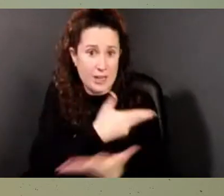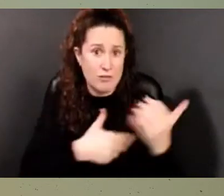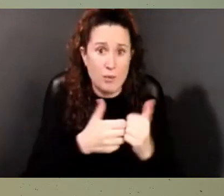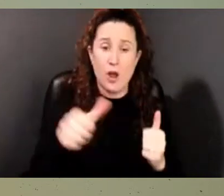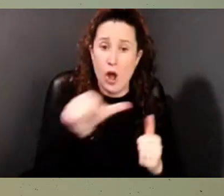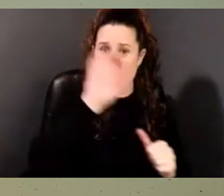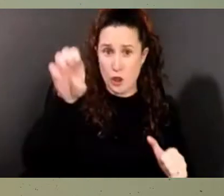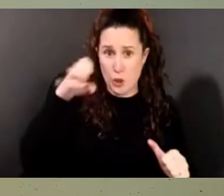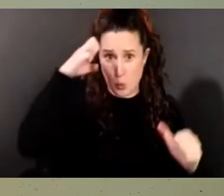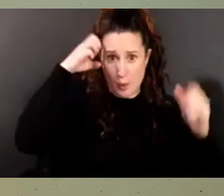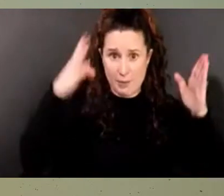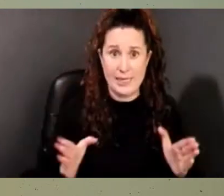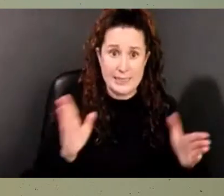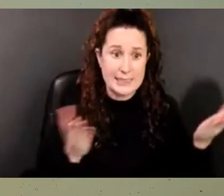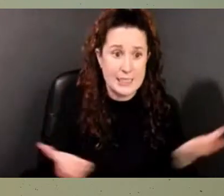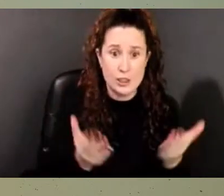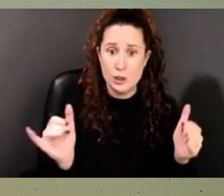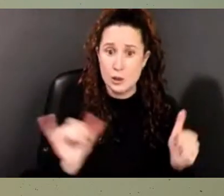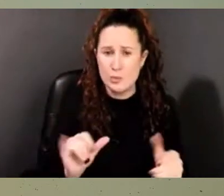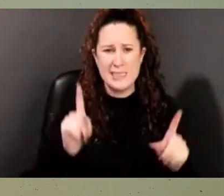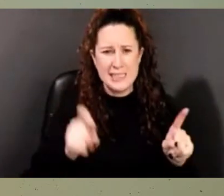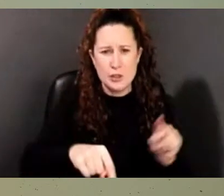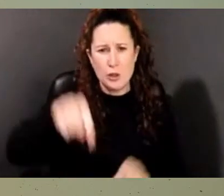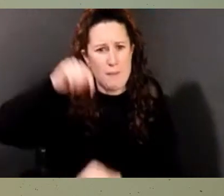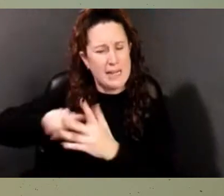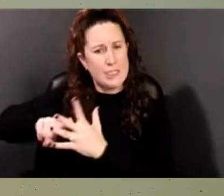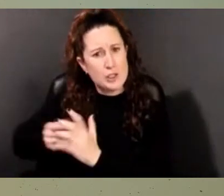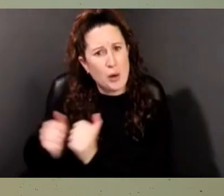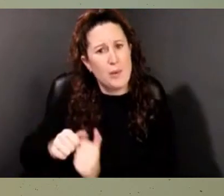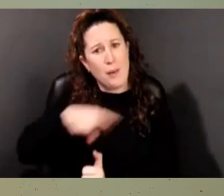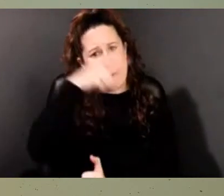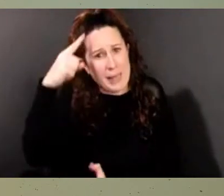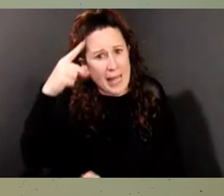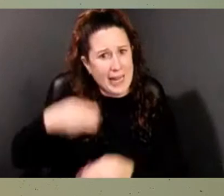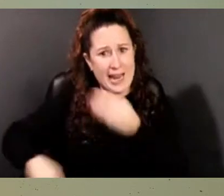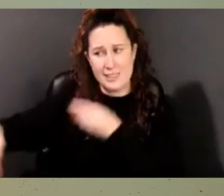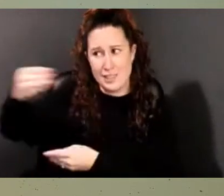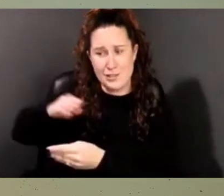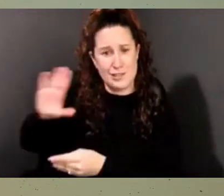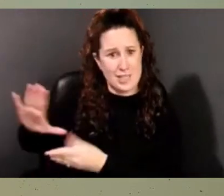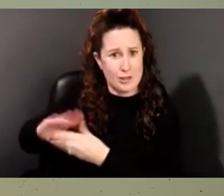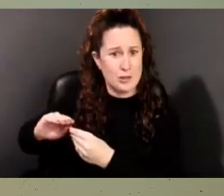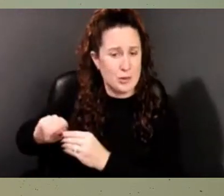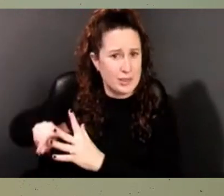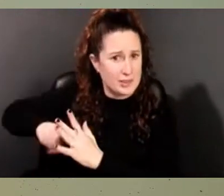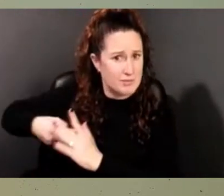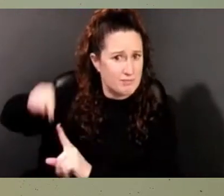So we have to start with their stories, and Black ancestors matter. Next slide, please.